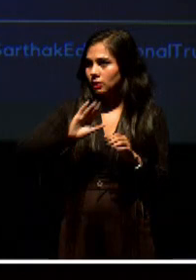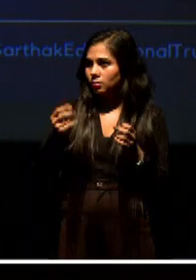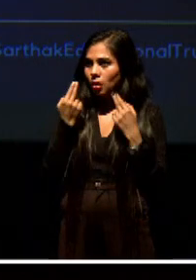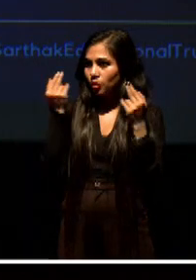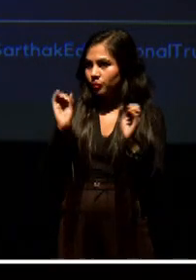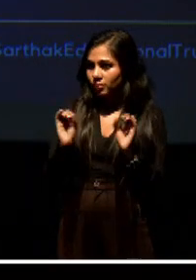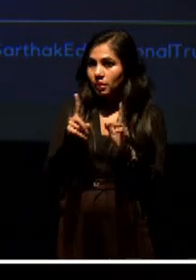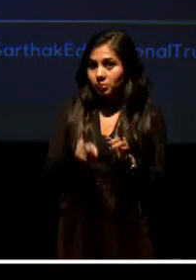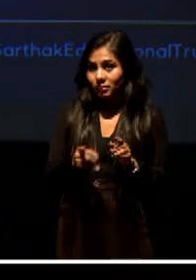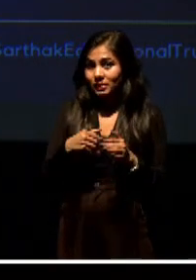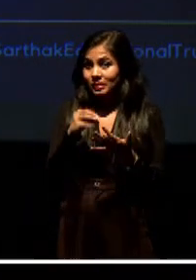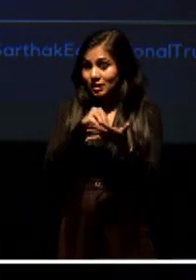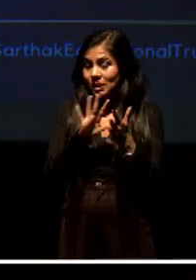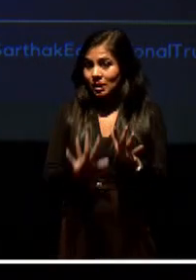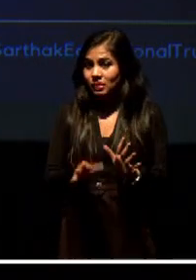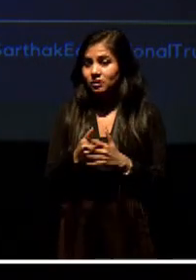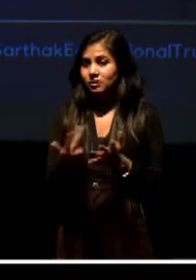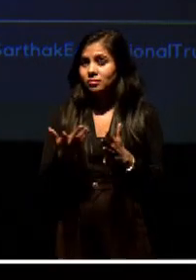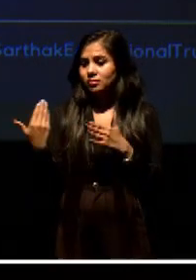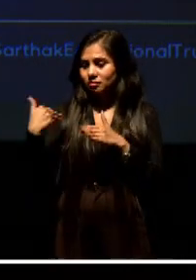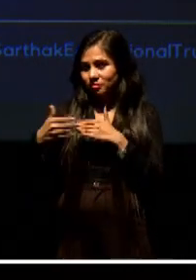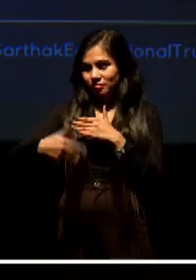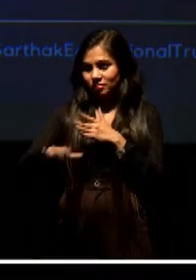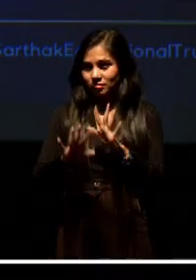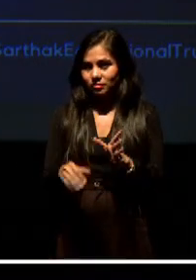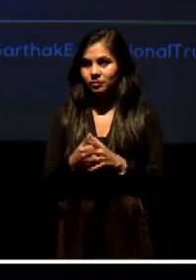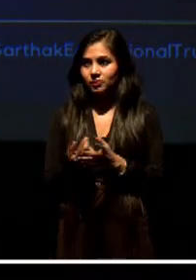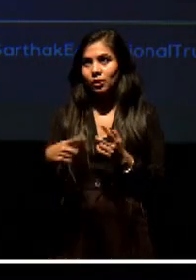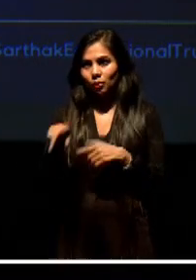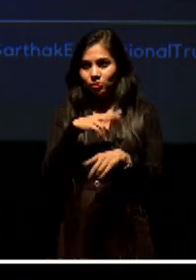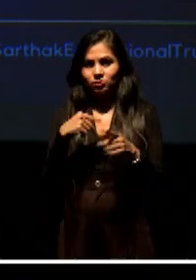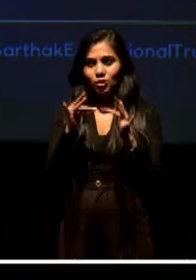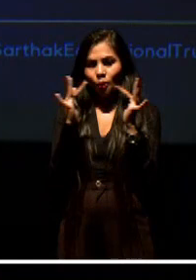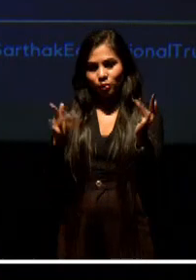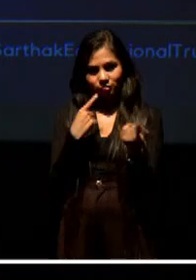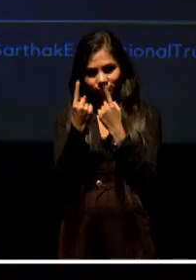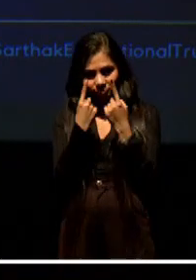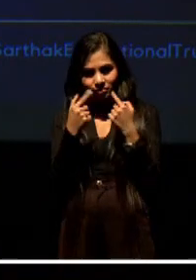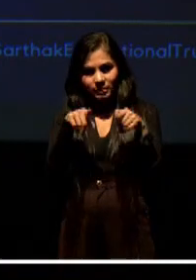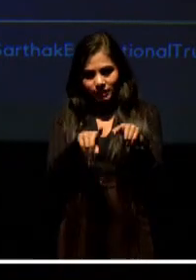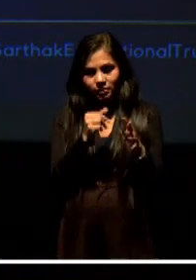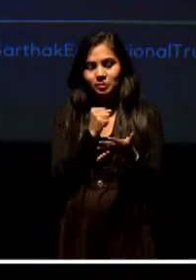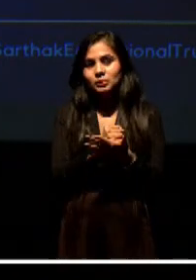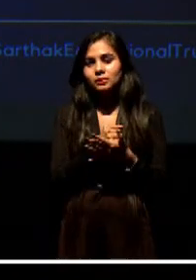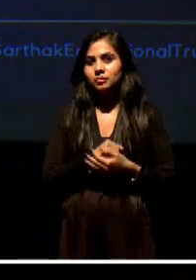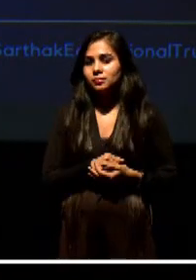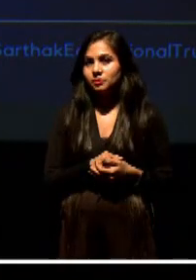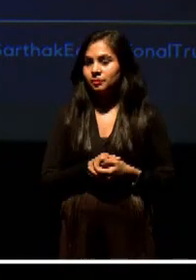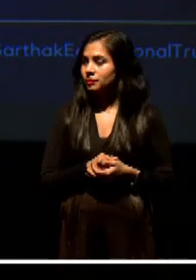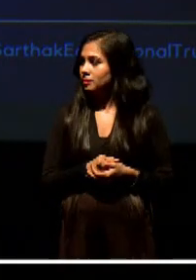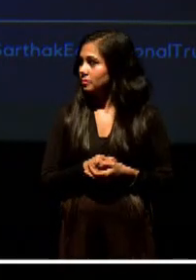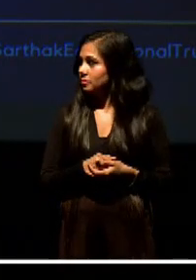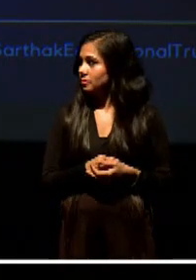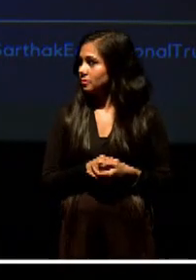that well known, but this is one of the things which is coming up, and you should check it online as well yourself. It